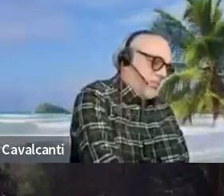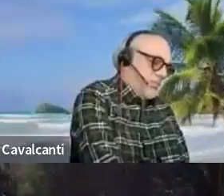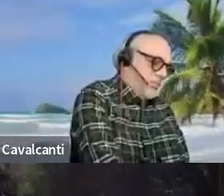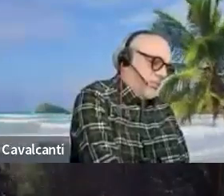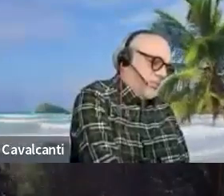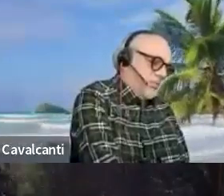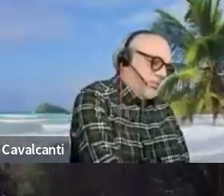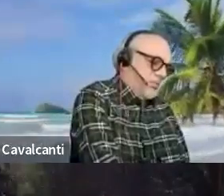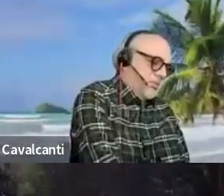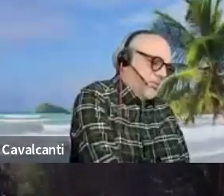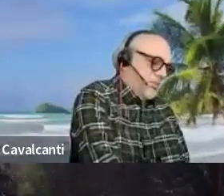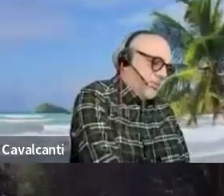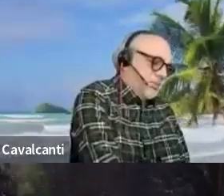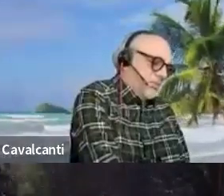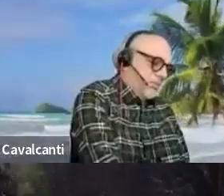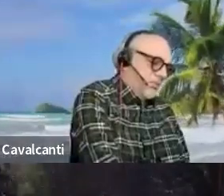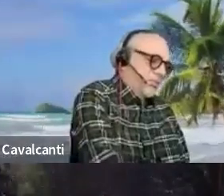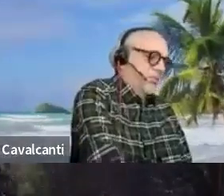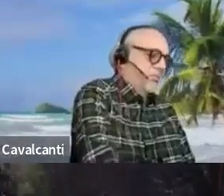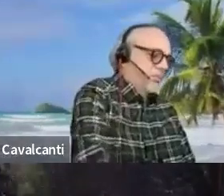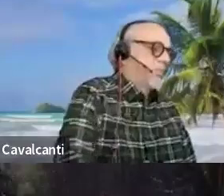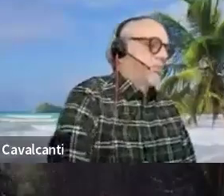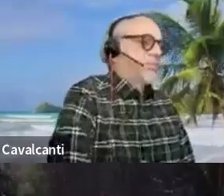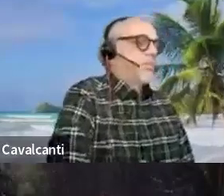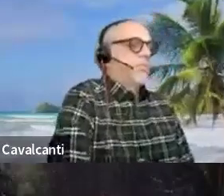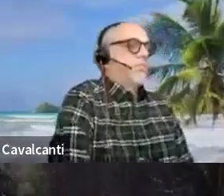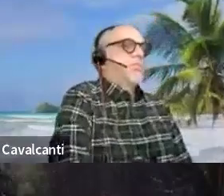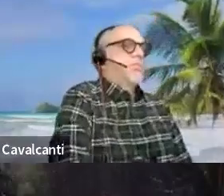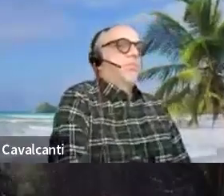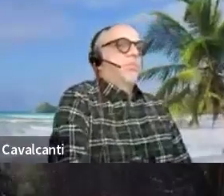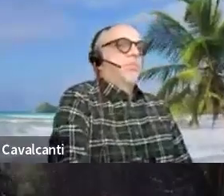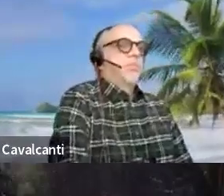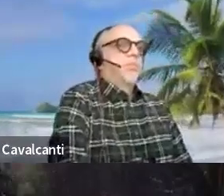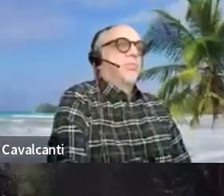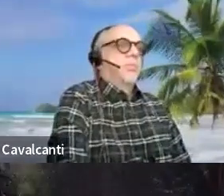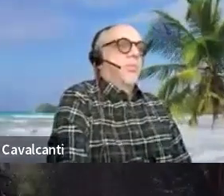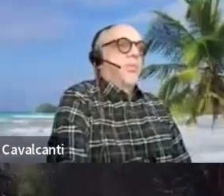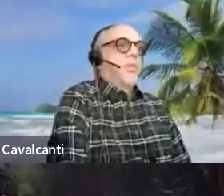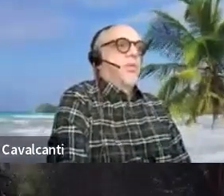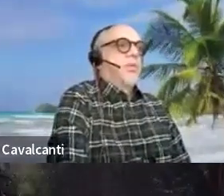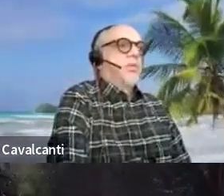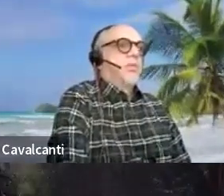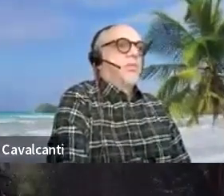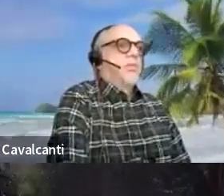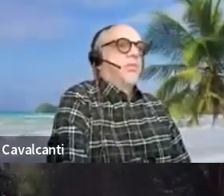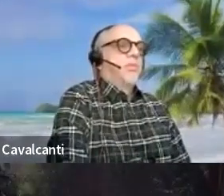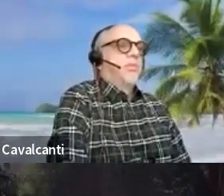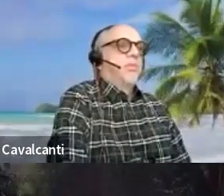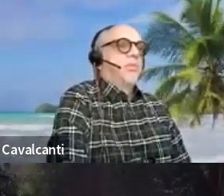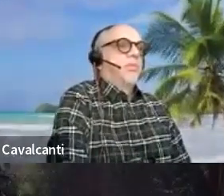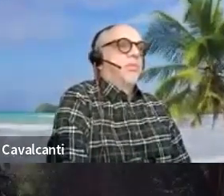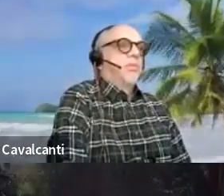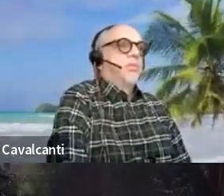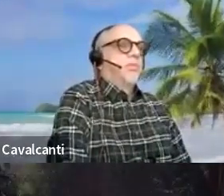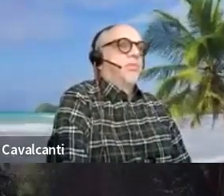bed shakers, or lower frequency sound alerts. In the chat, I'll post kind of like a link to Sac